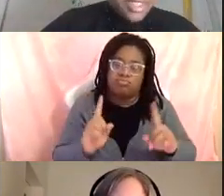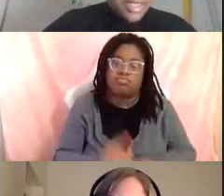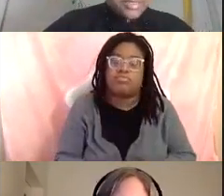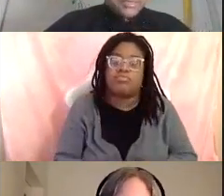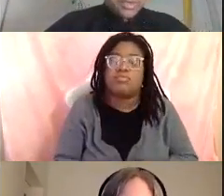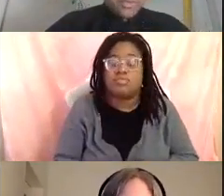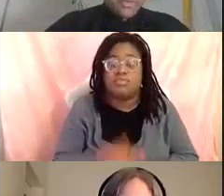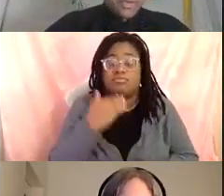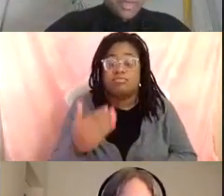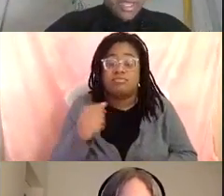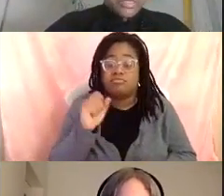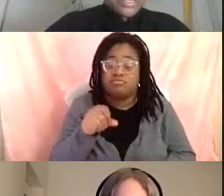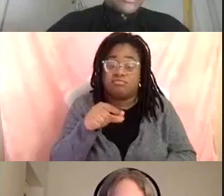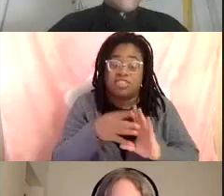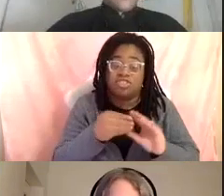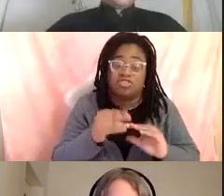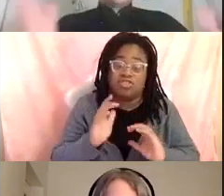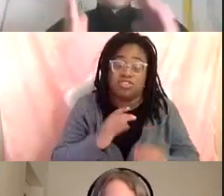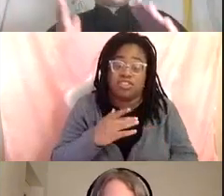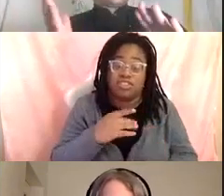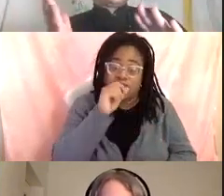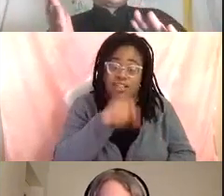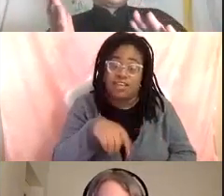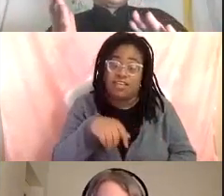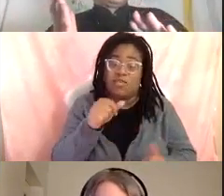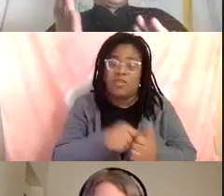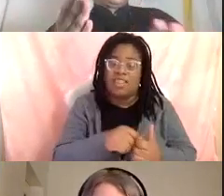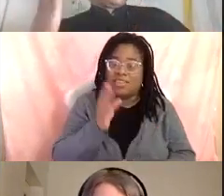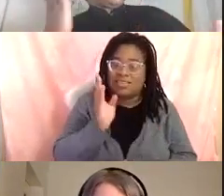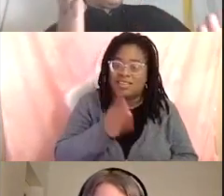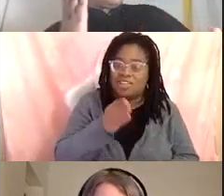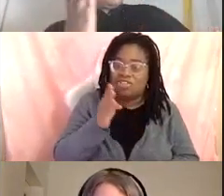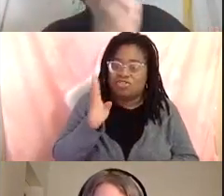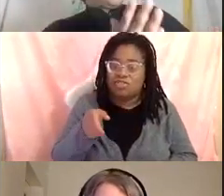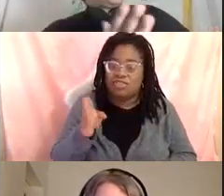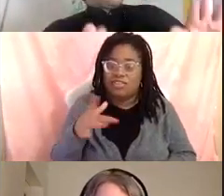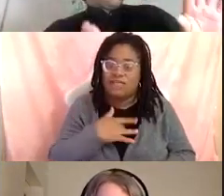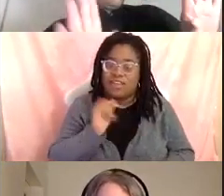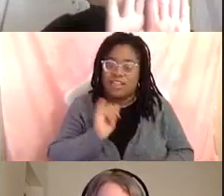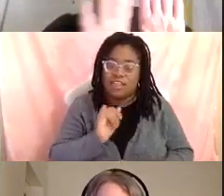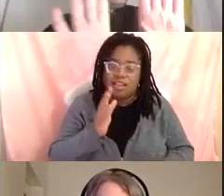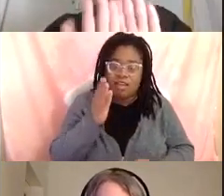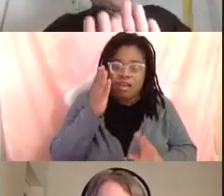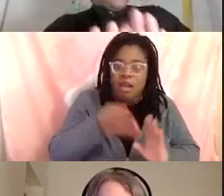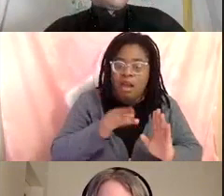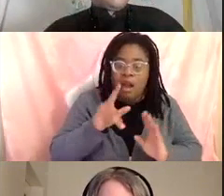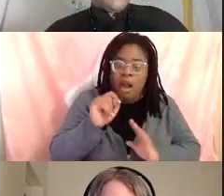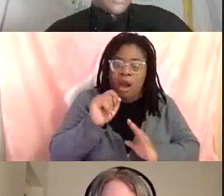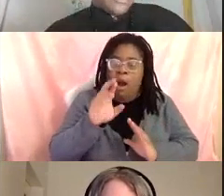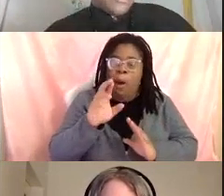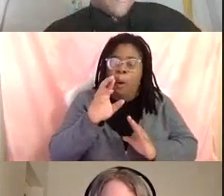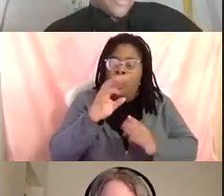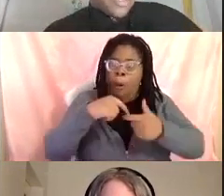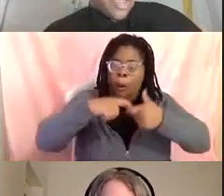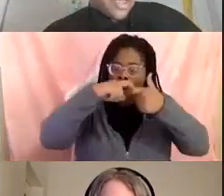Mara, yes, beautiful. I also love how the slashes feel like they're kind of cuts or abutments,